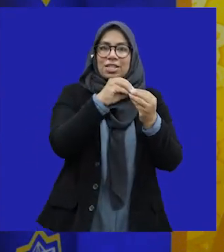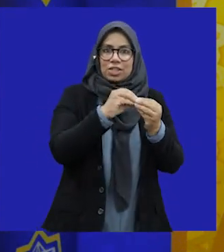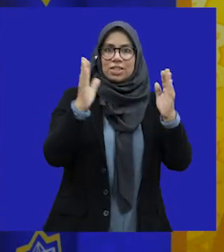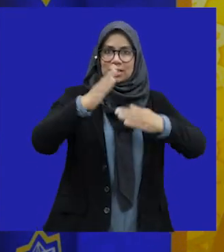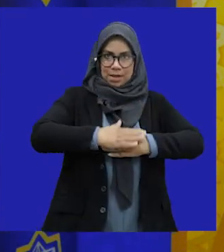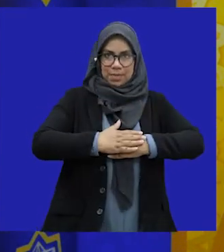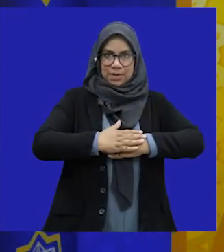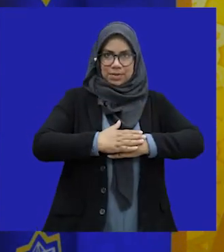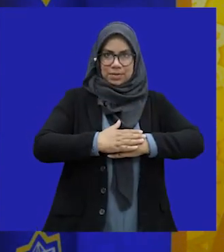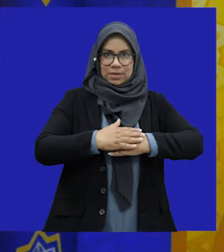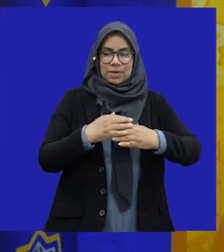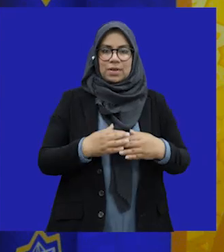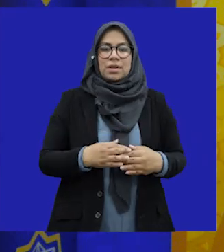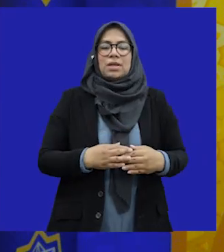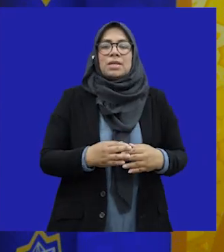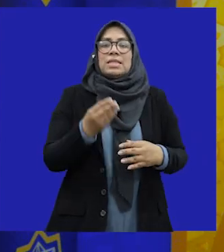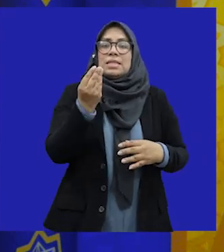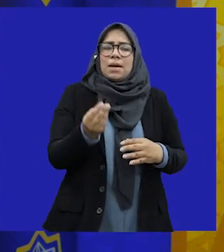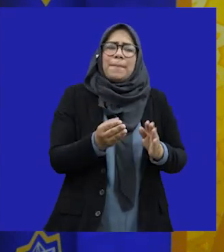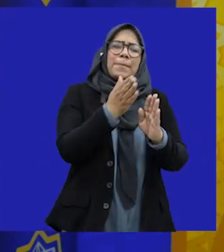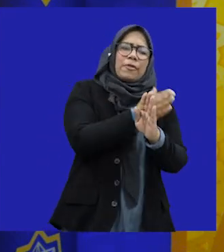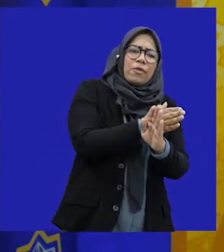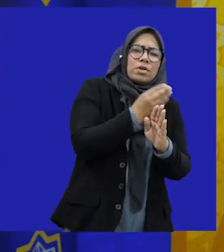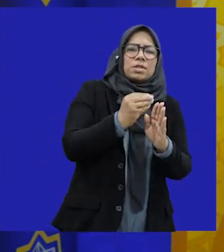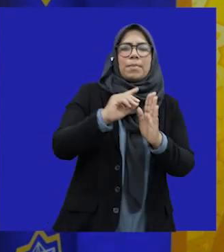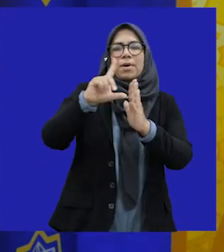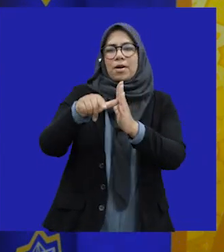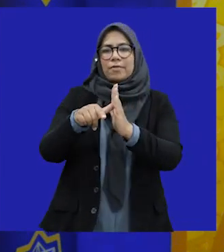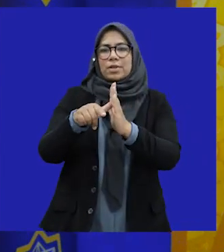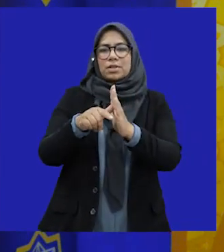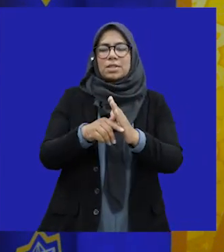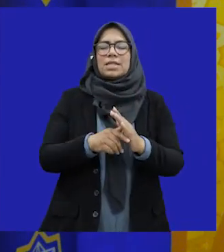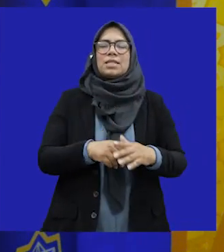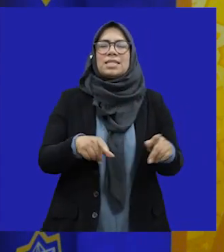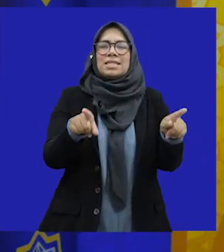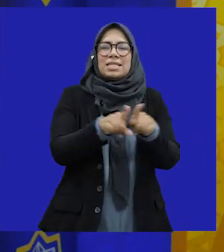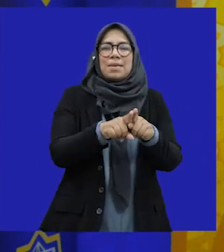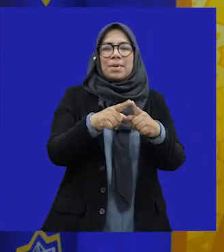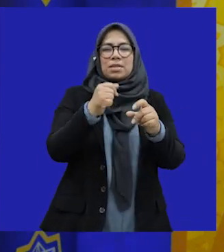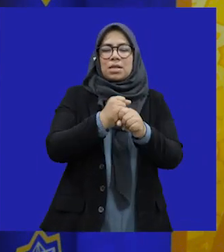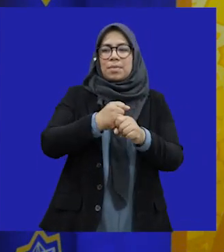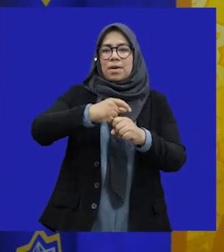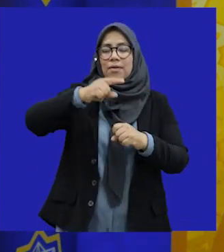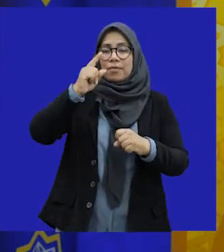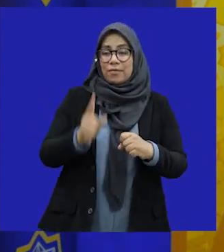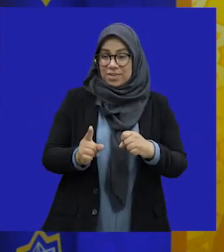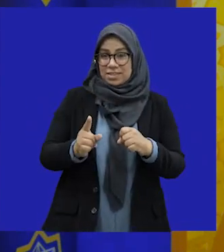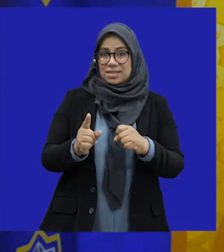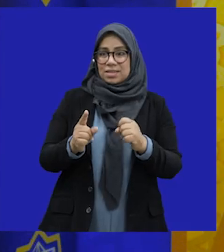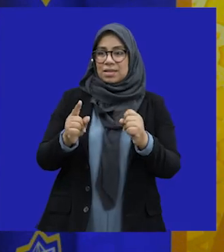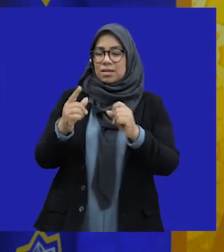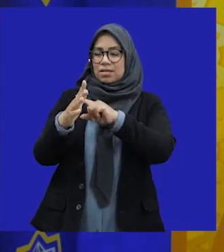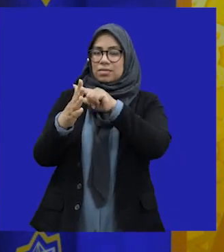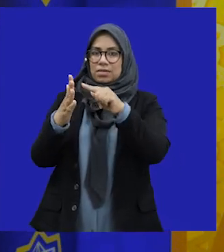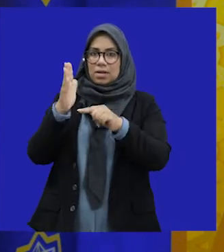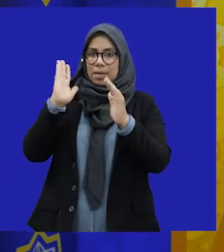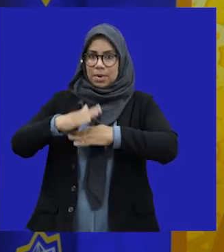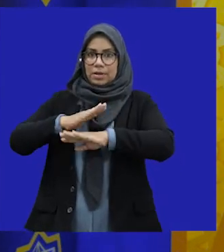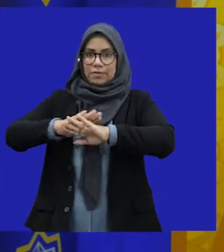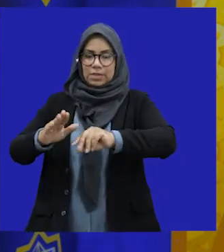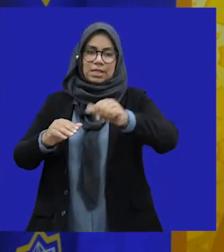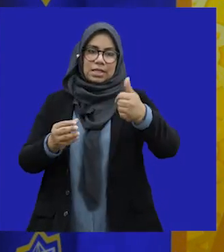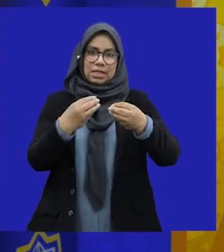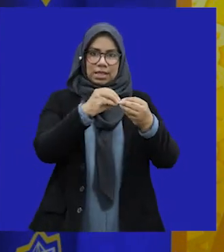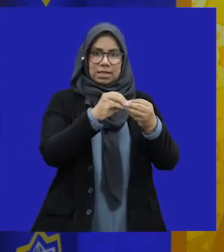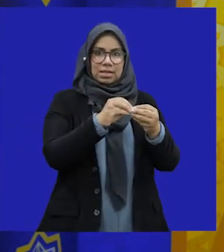prayers, voluntary prayers, which are not related to obligatory prayers, such as Salatul Duha.